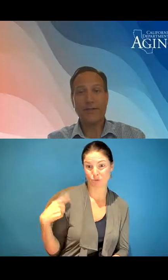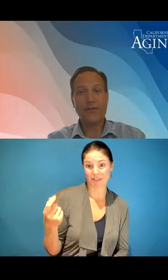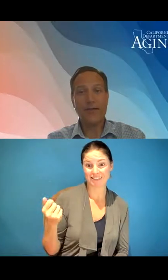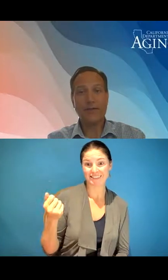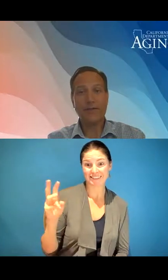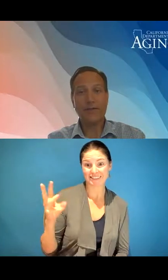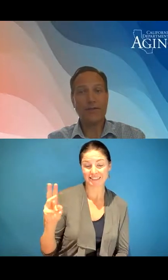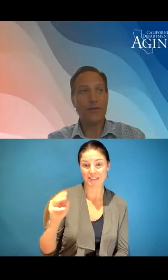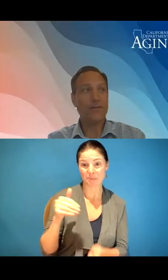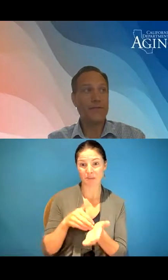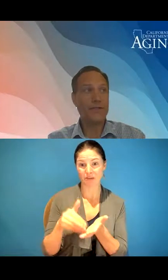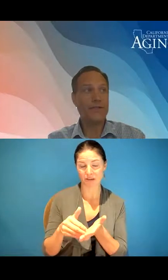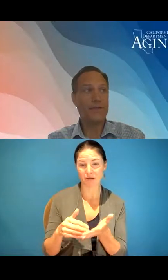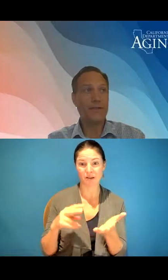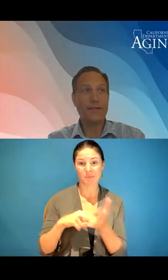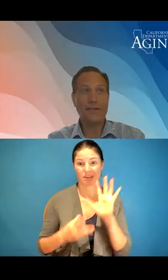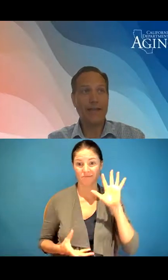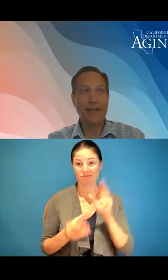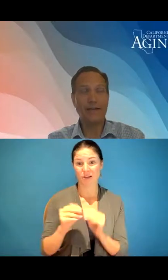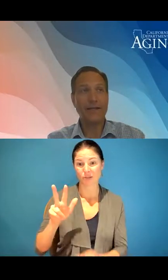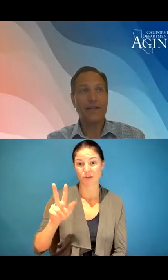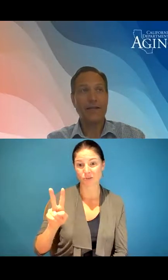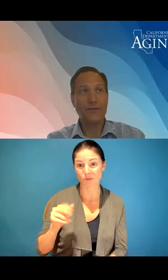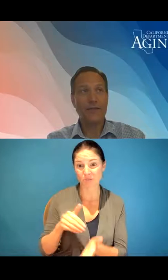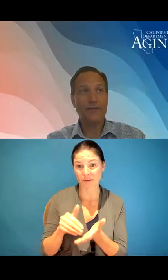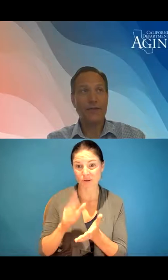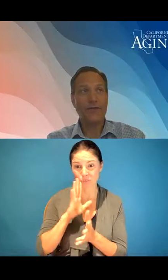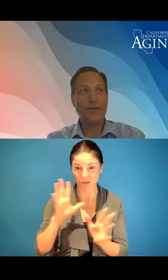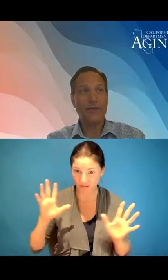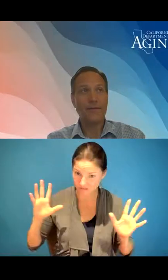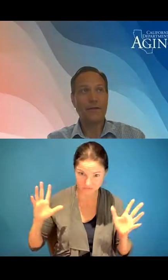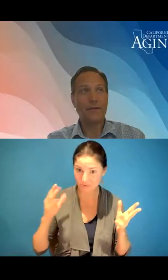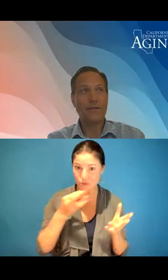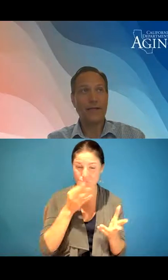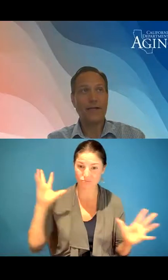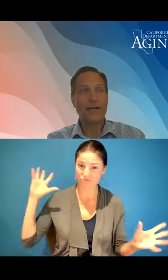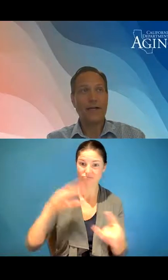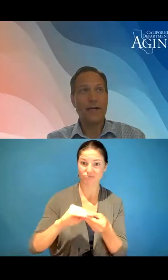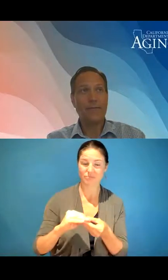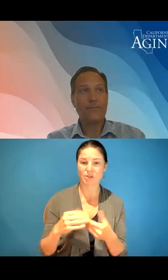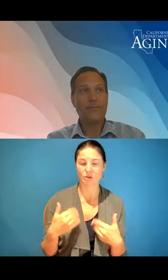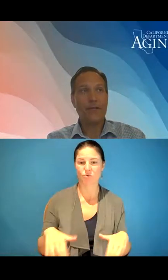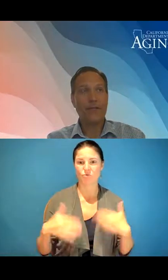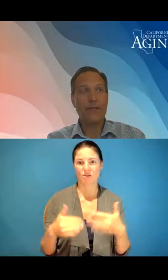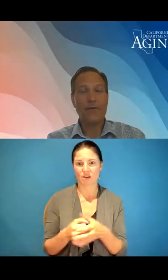puts us on track to deliver a total of 32 million. So again, great growth in meal delivery.